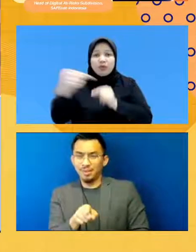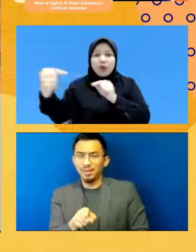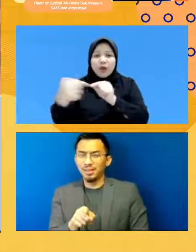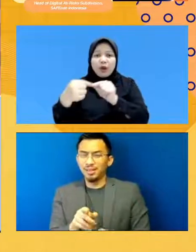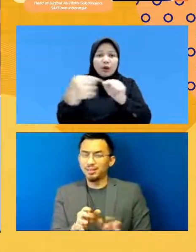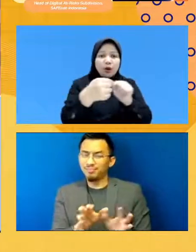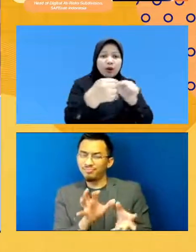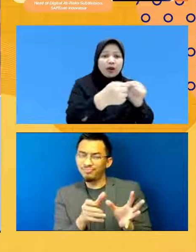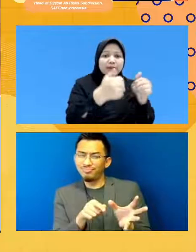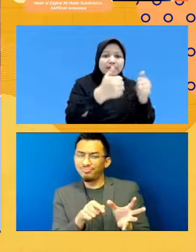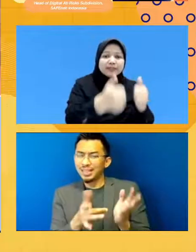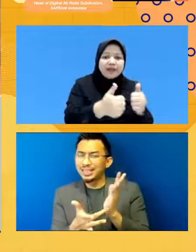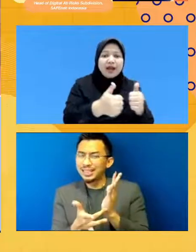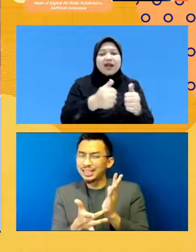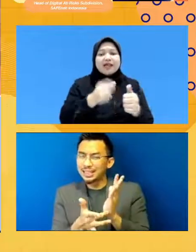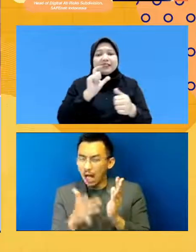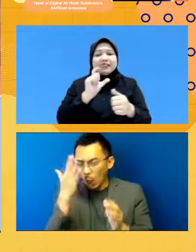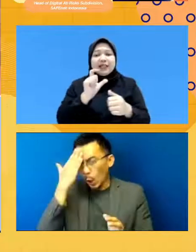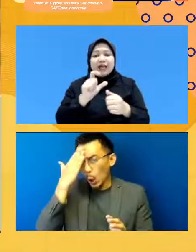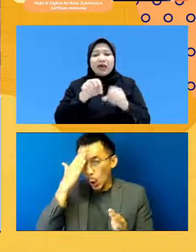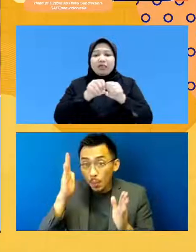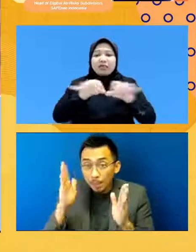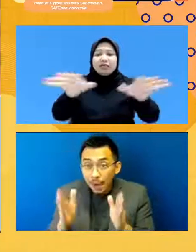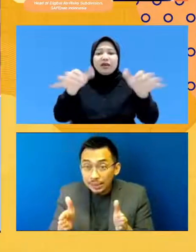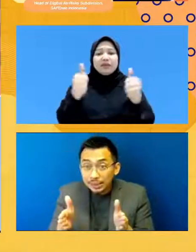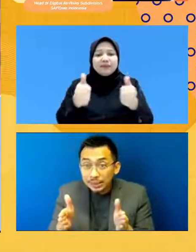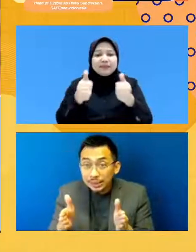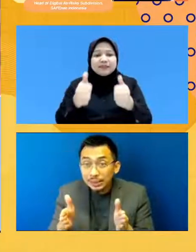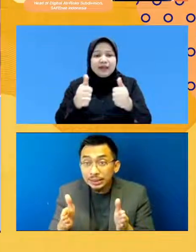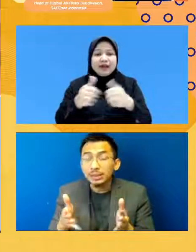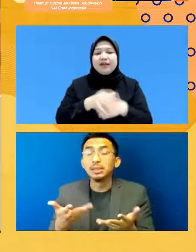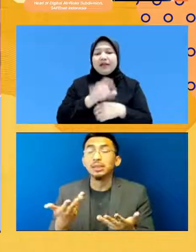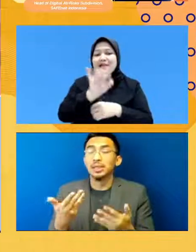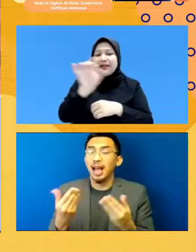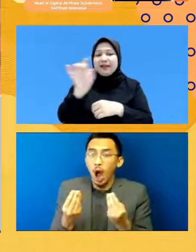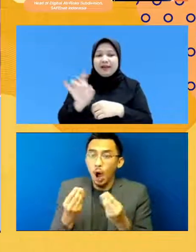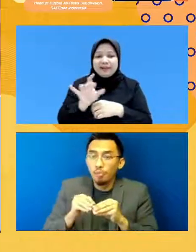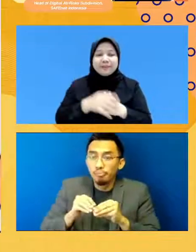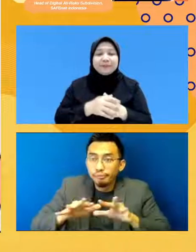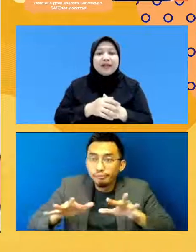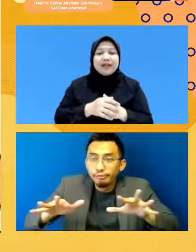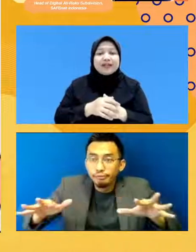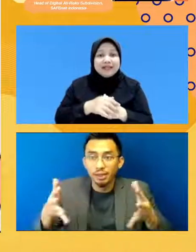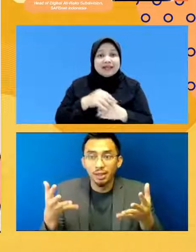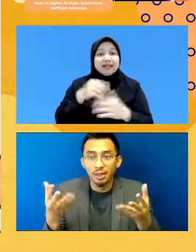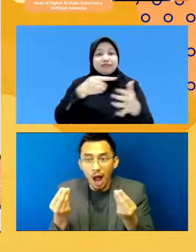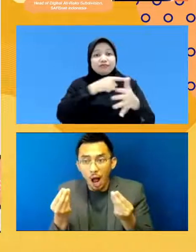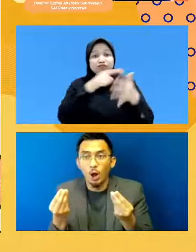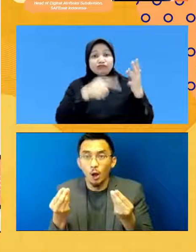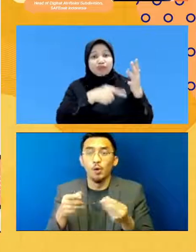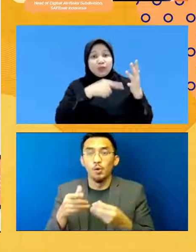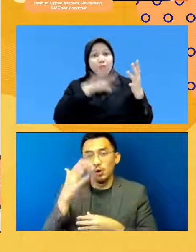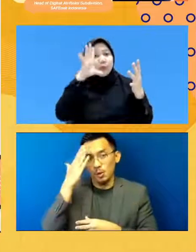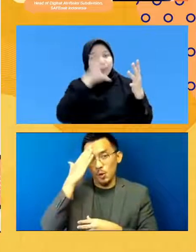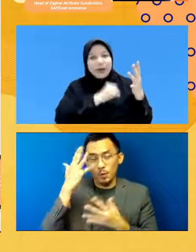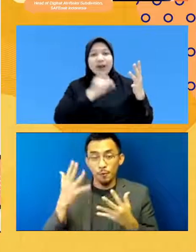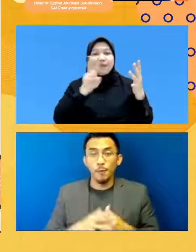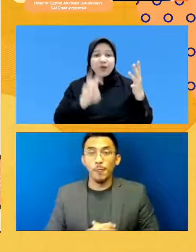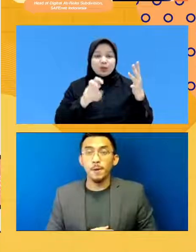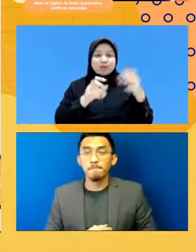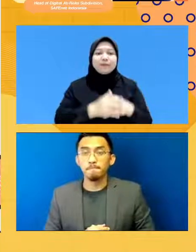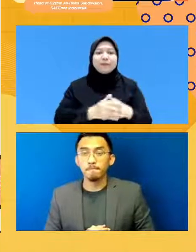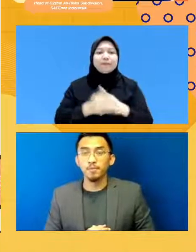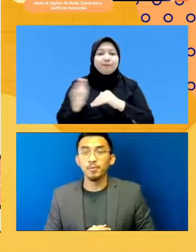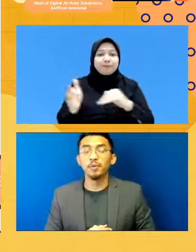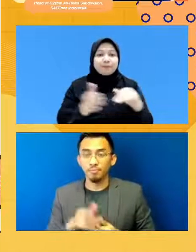to observe, and leads to perpetual footprint, etc. So we need to understand this first. And then do